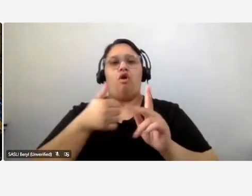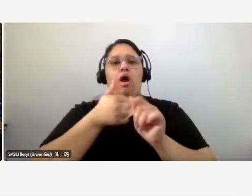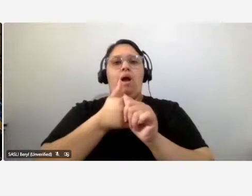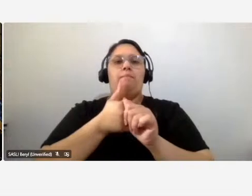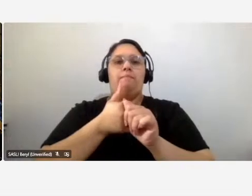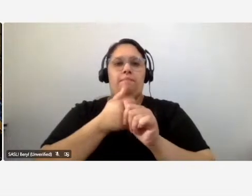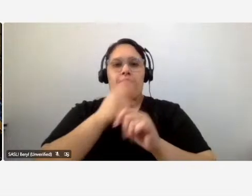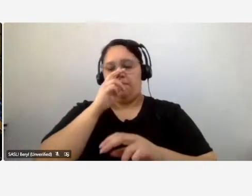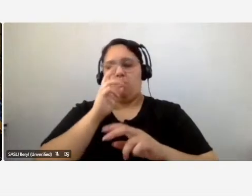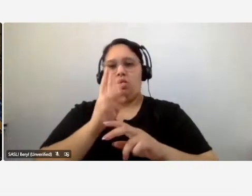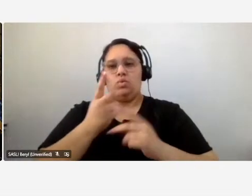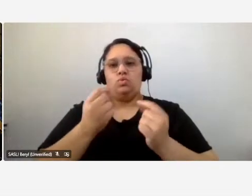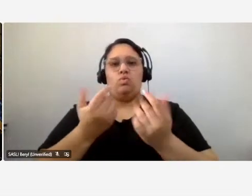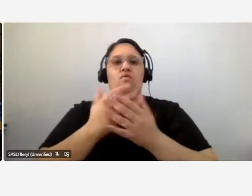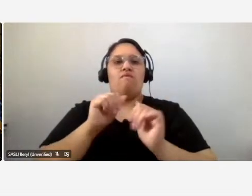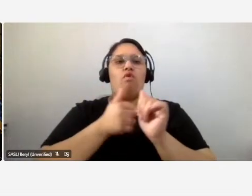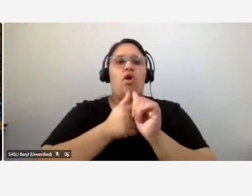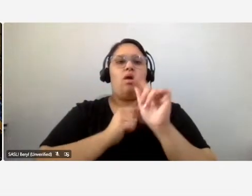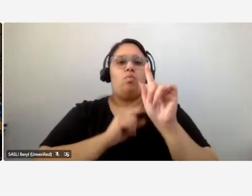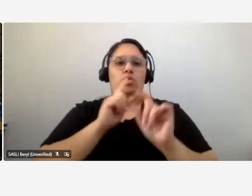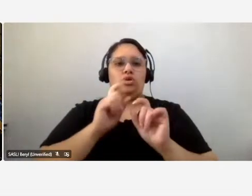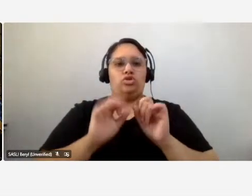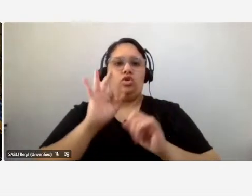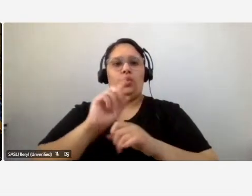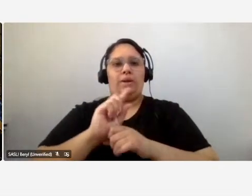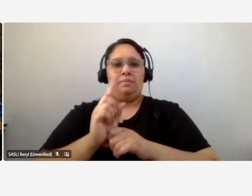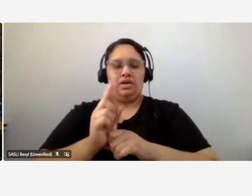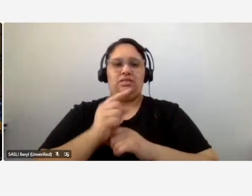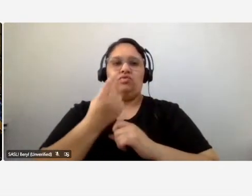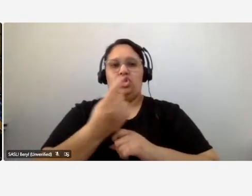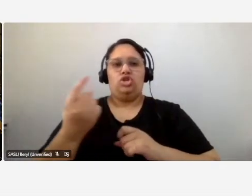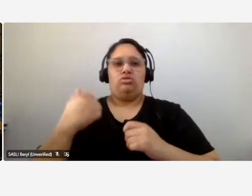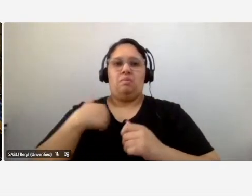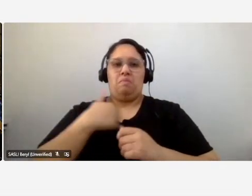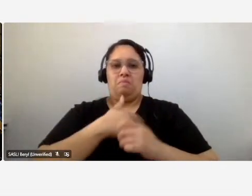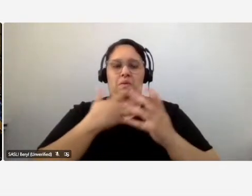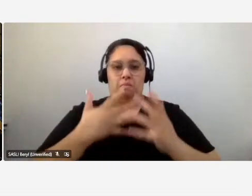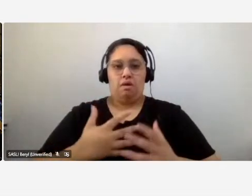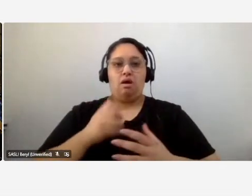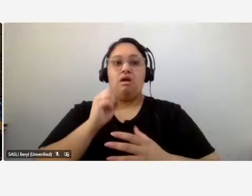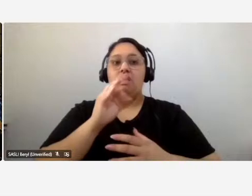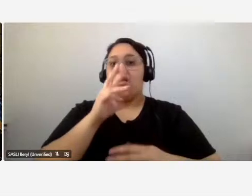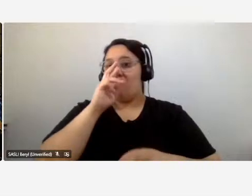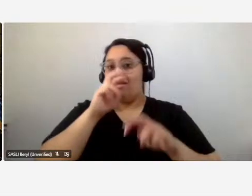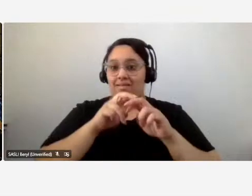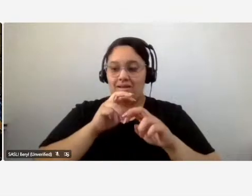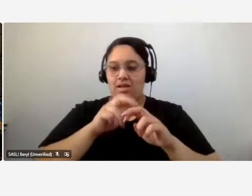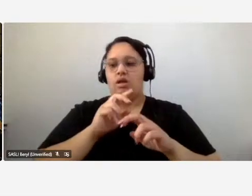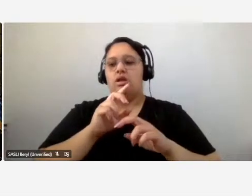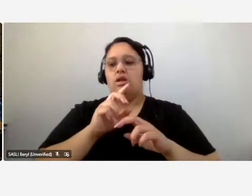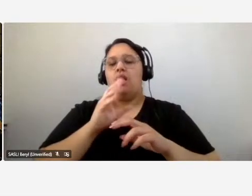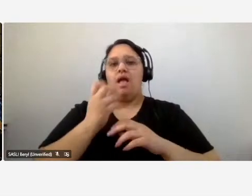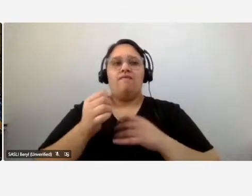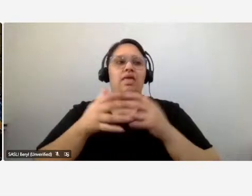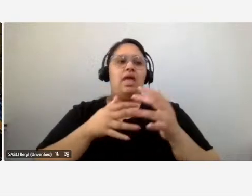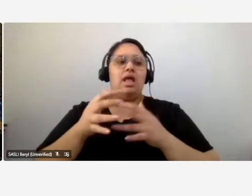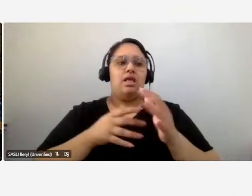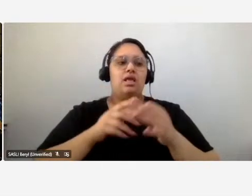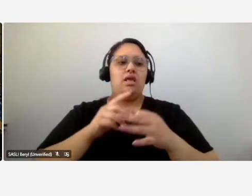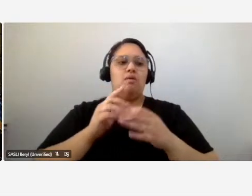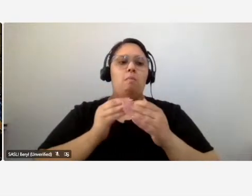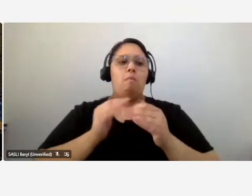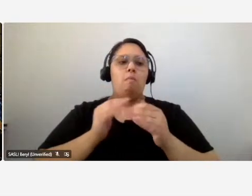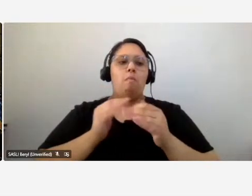for any follow-up questions of 3 minutes per member. And if necessary, if there's any